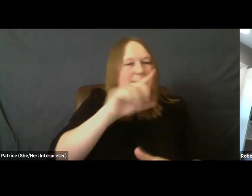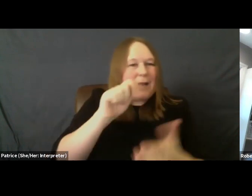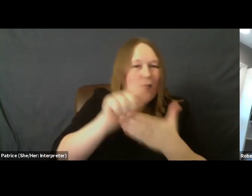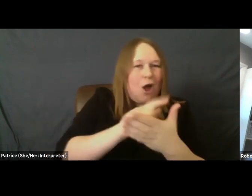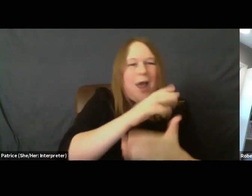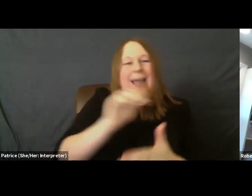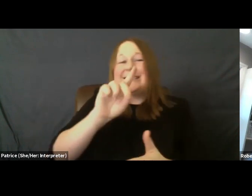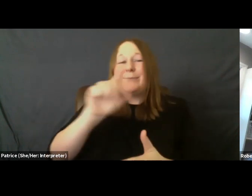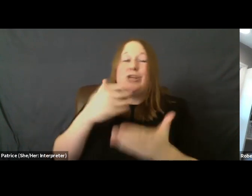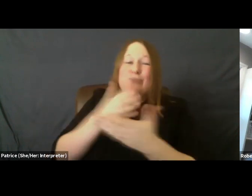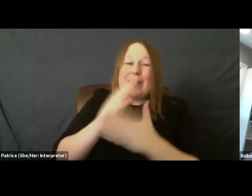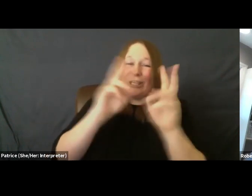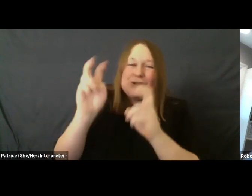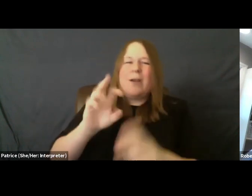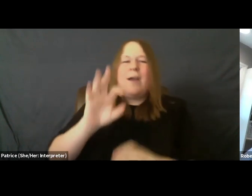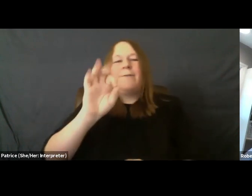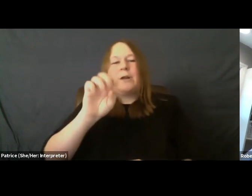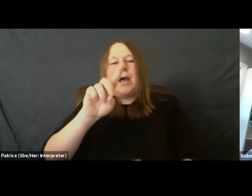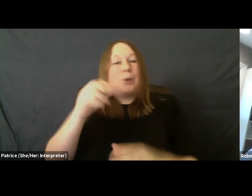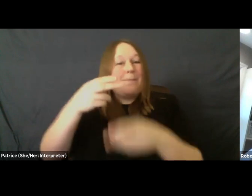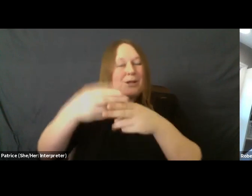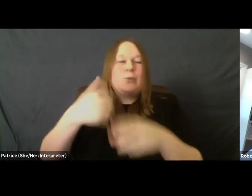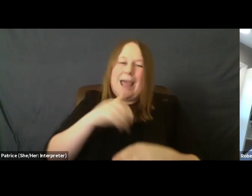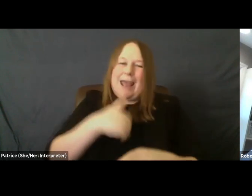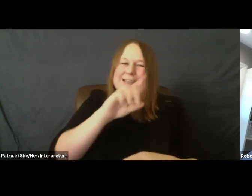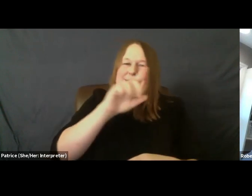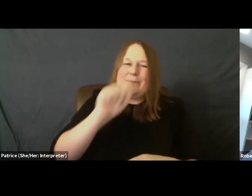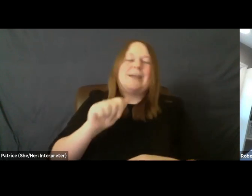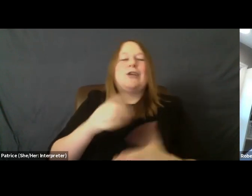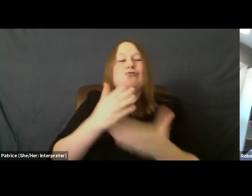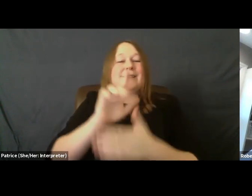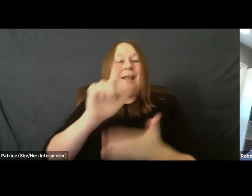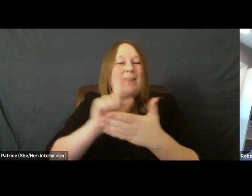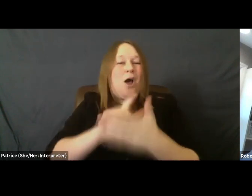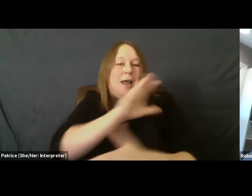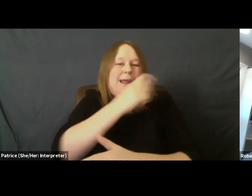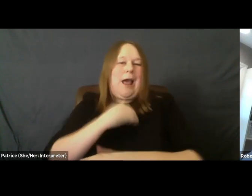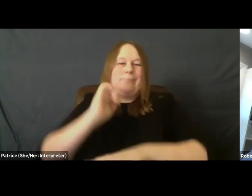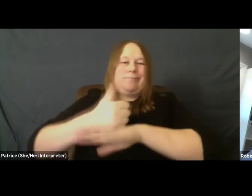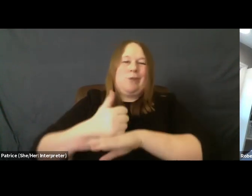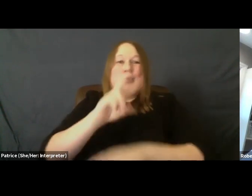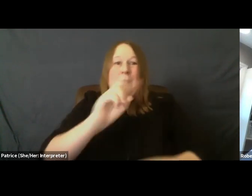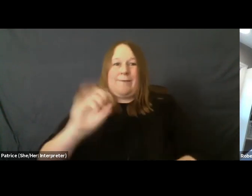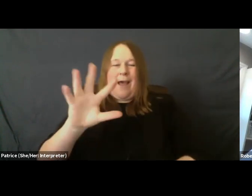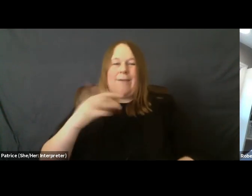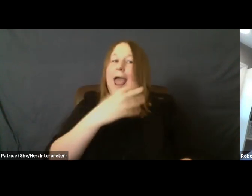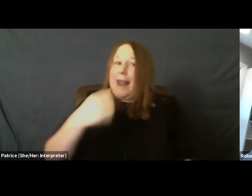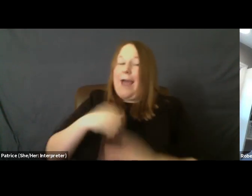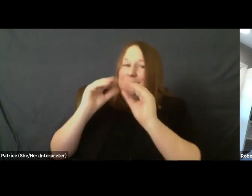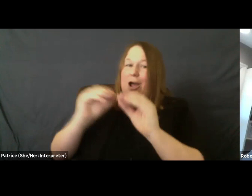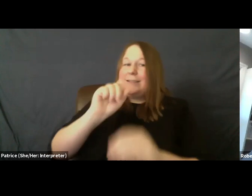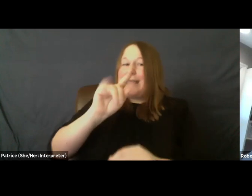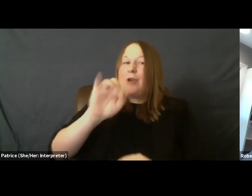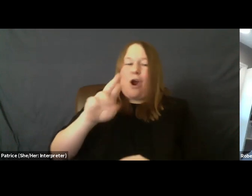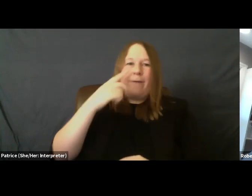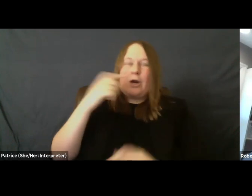issues. As Fernando mentioned, we've had a disability rights law clinic, which I founded in 2005, and I've taught disability law seminar for many